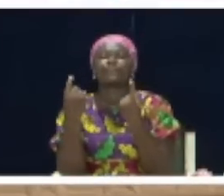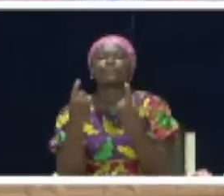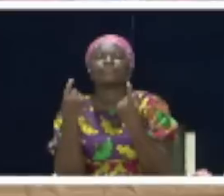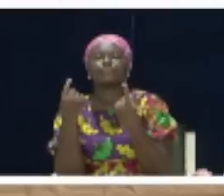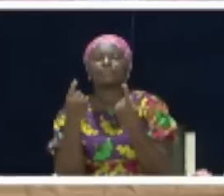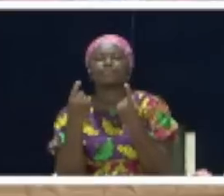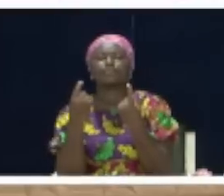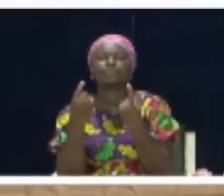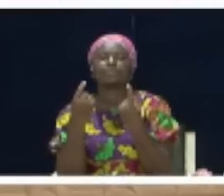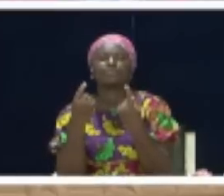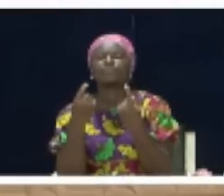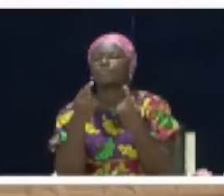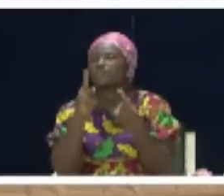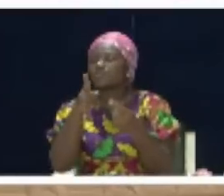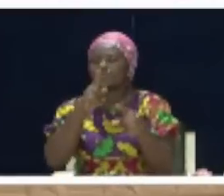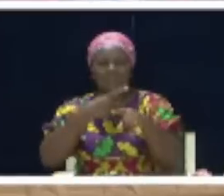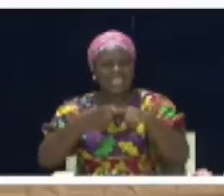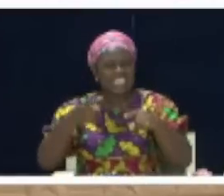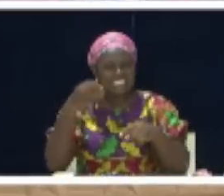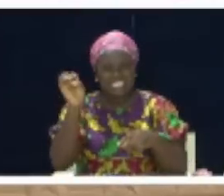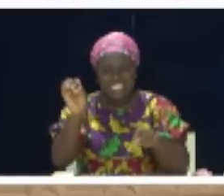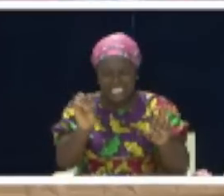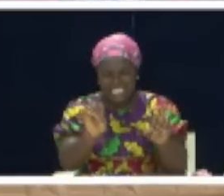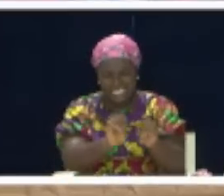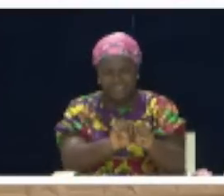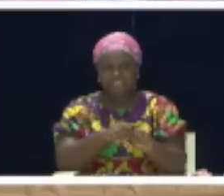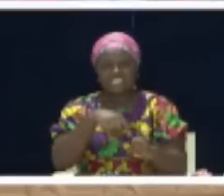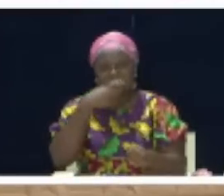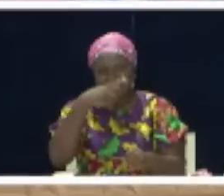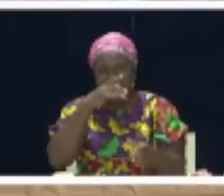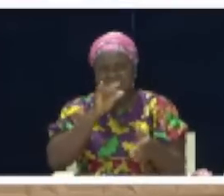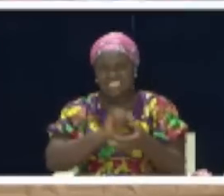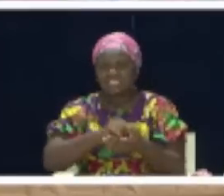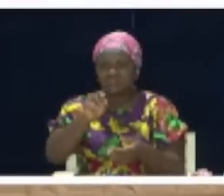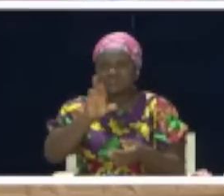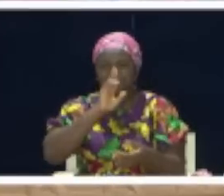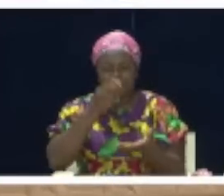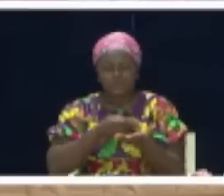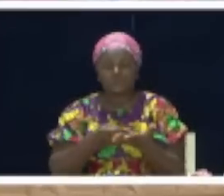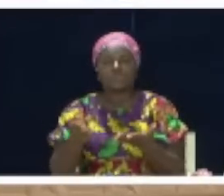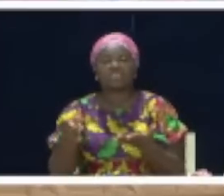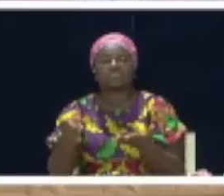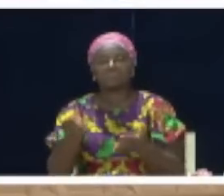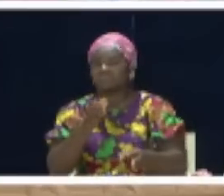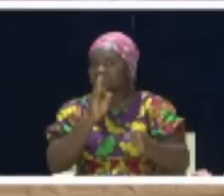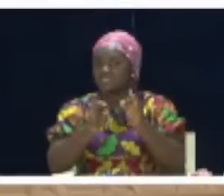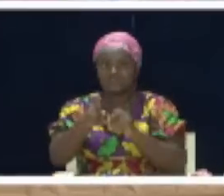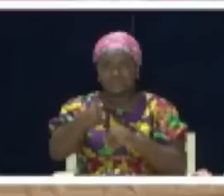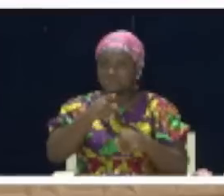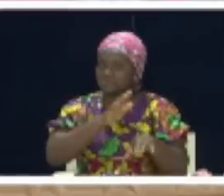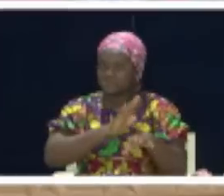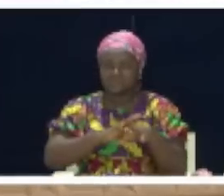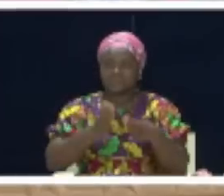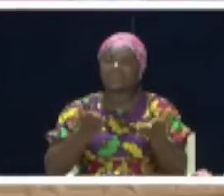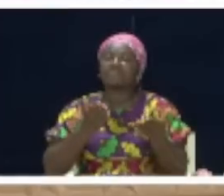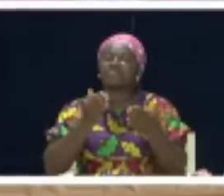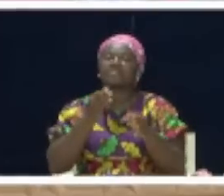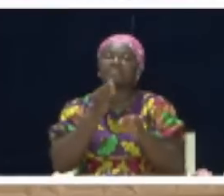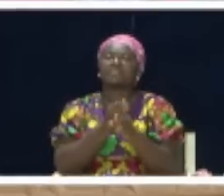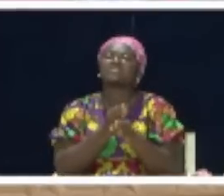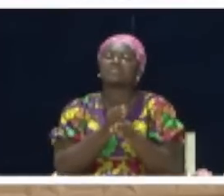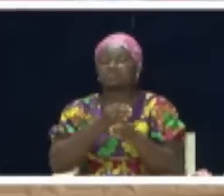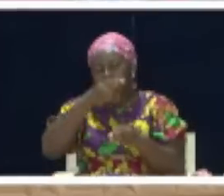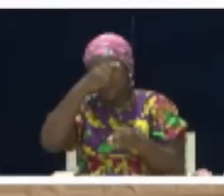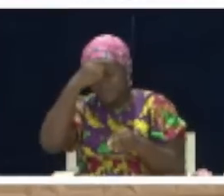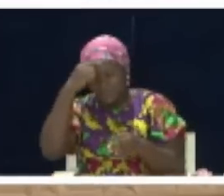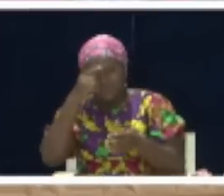In other words, you can't even say you are holy if you don't have faith. Because whatever